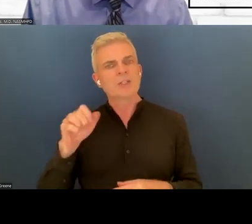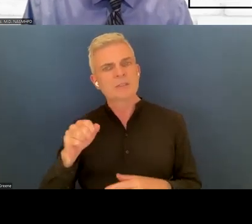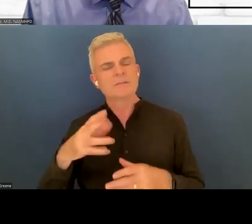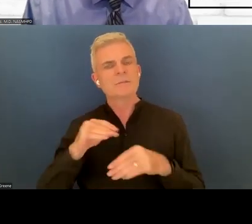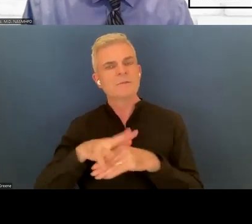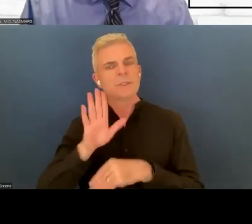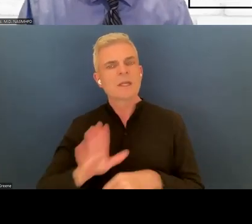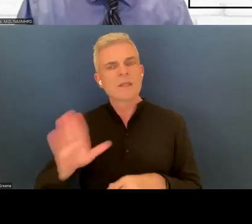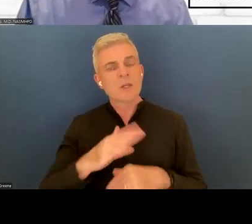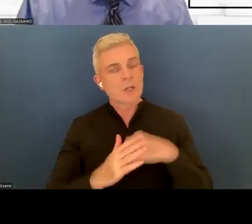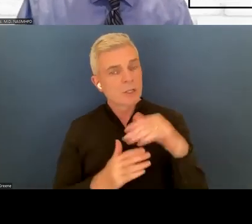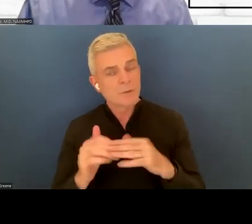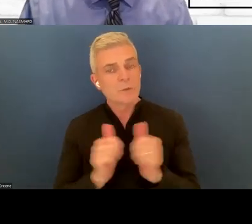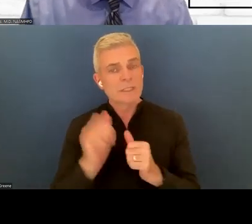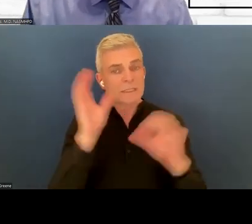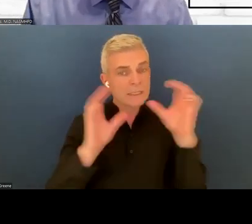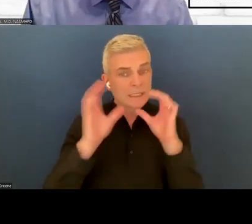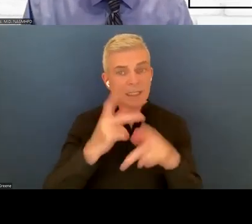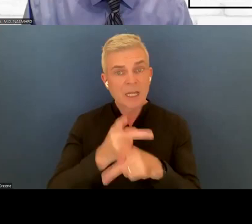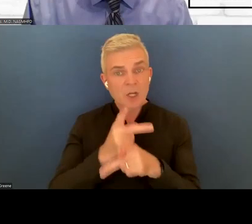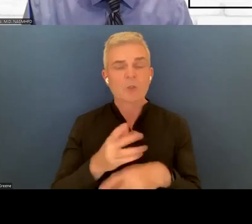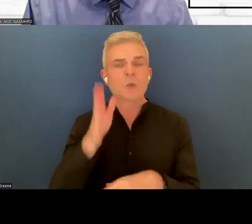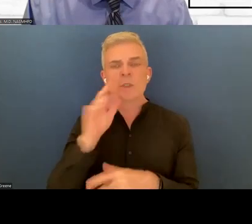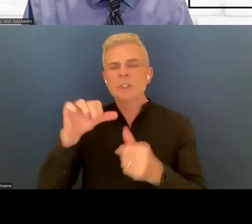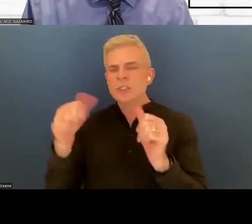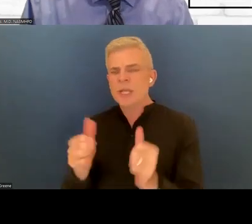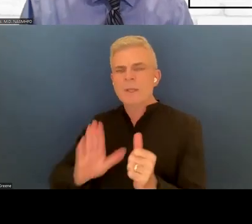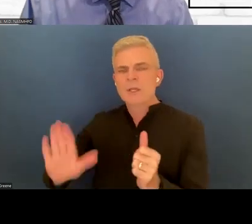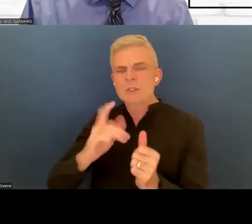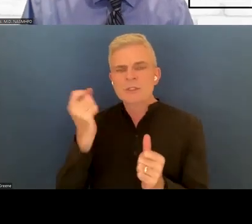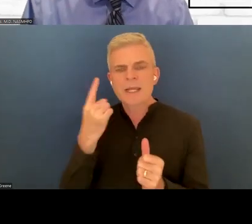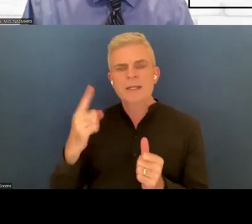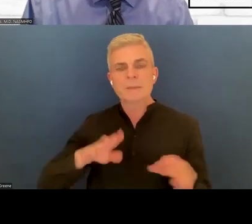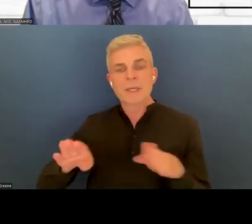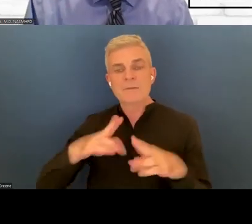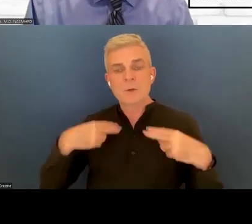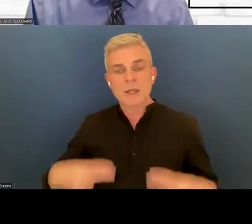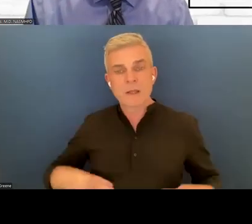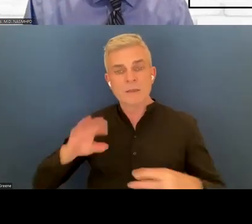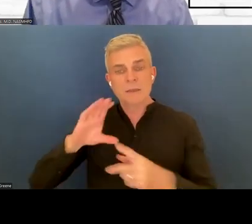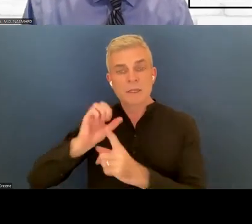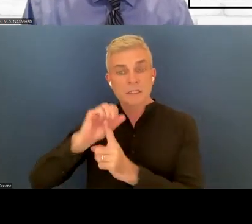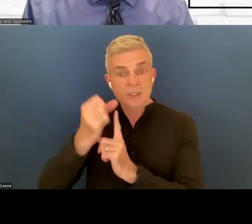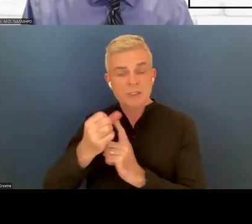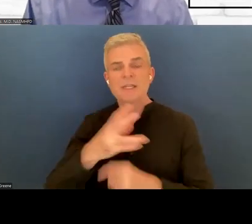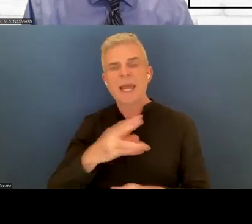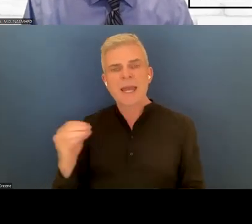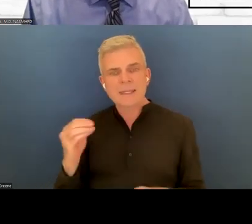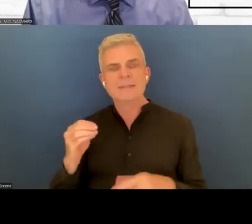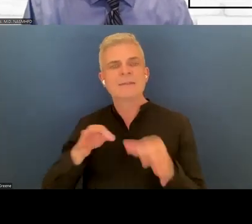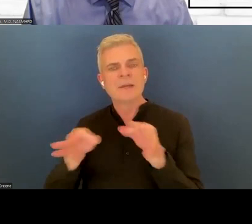seeking care. It'll shape their understanding of behavioral health conditions, and it will define their expectations